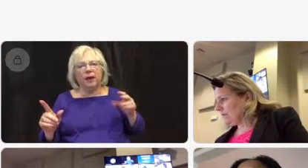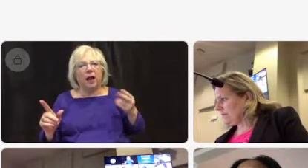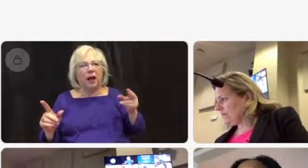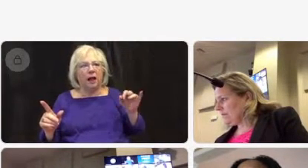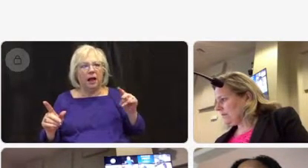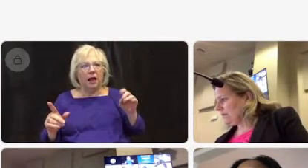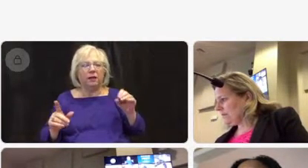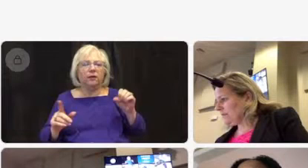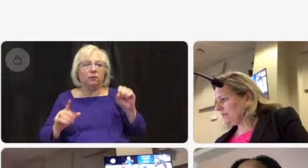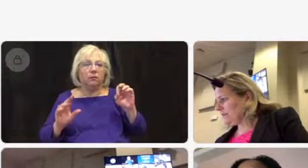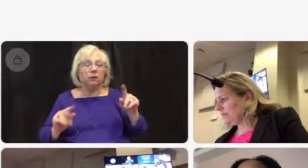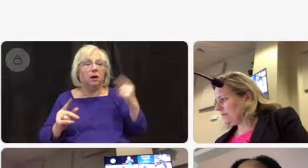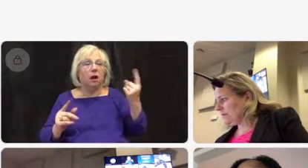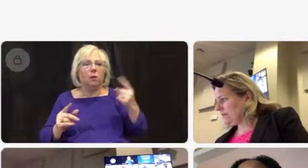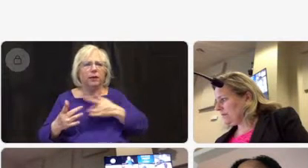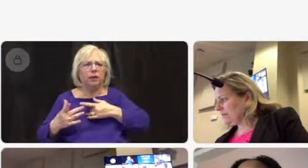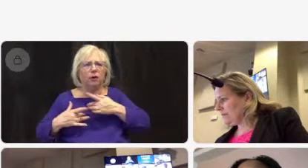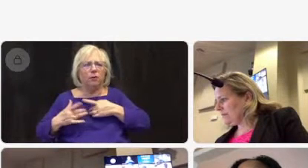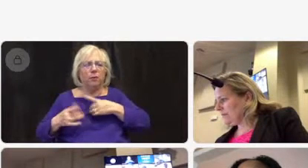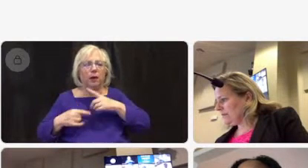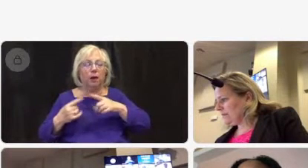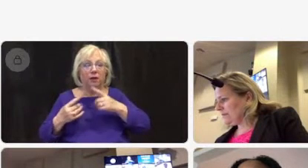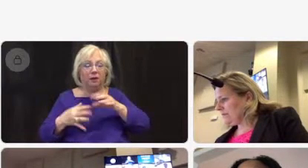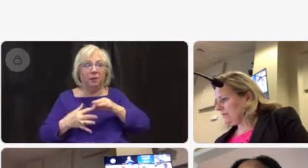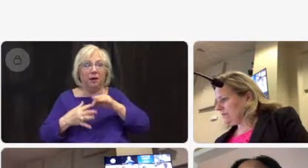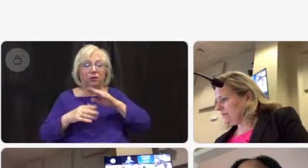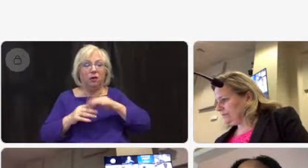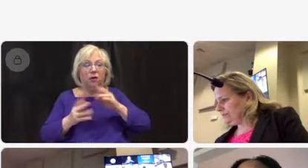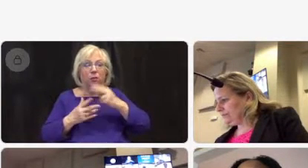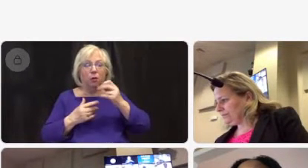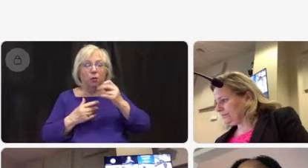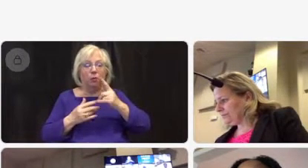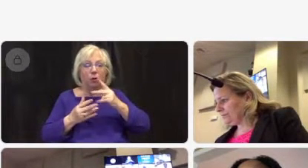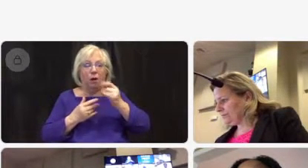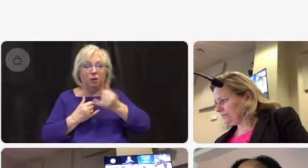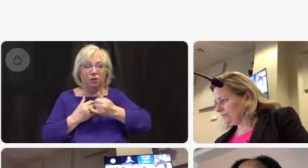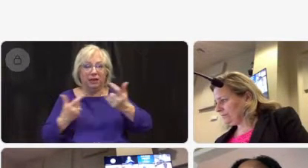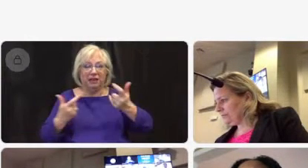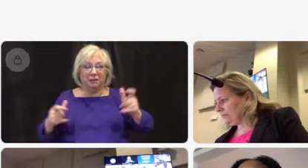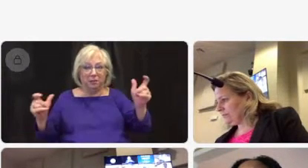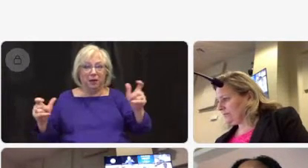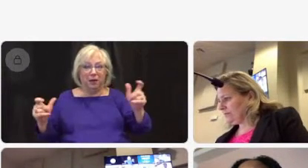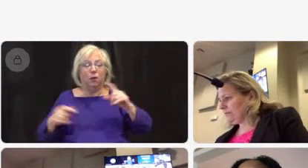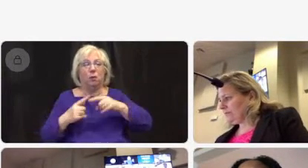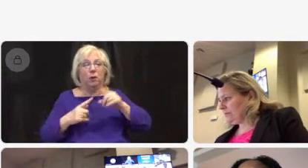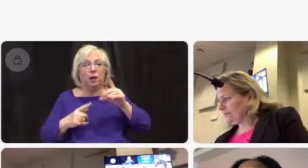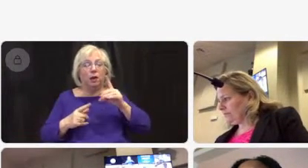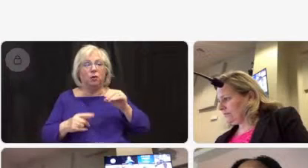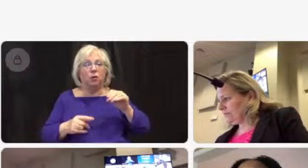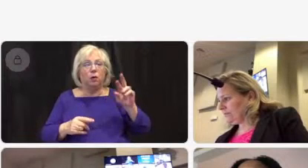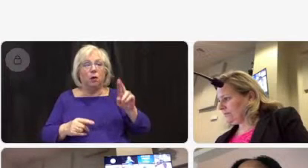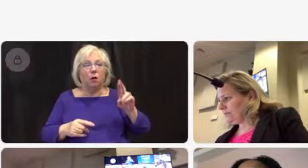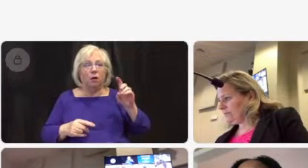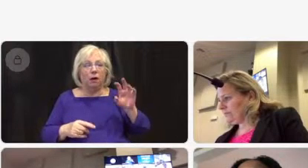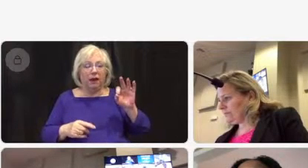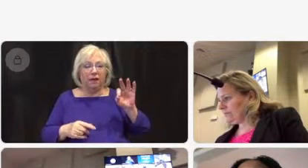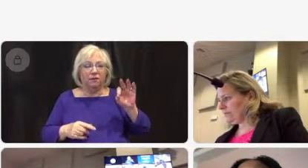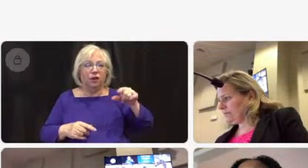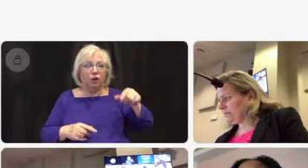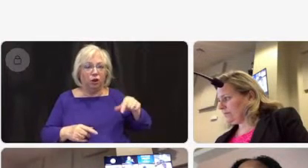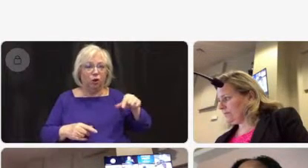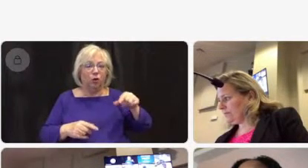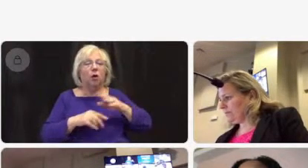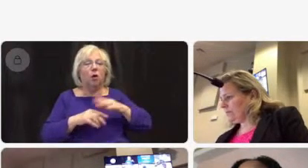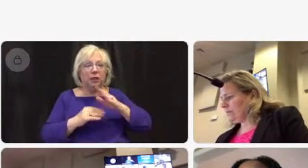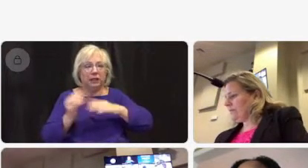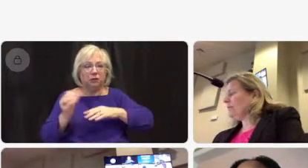it always concerns me, especially on a project this big, when we're doing an RFQ, especially on construction. And I know we've got grant funding,